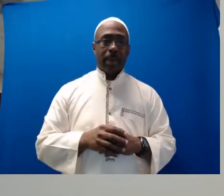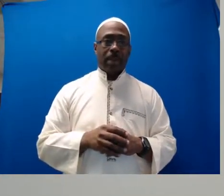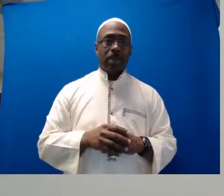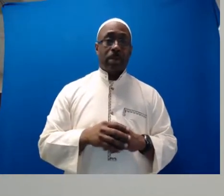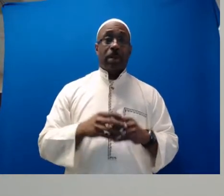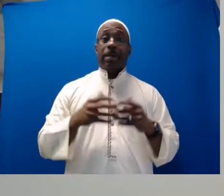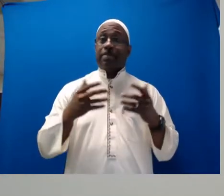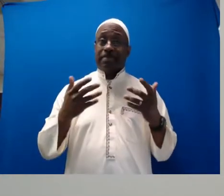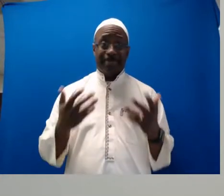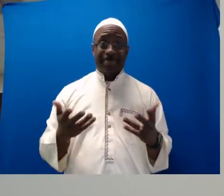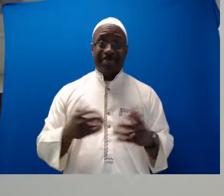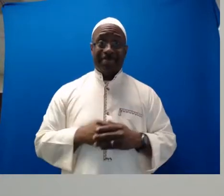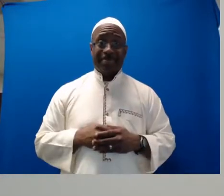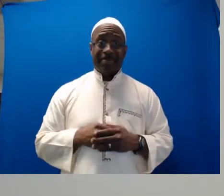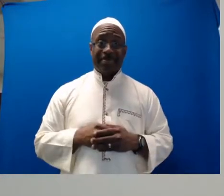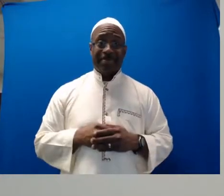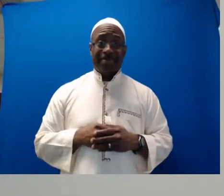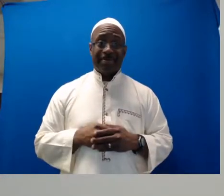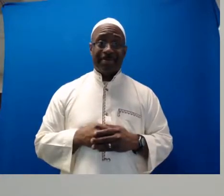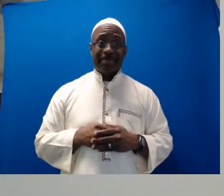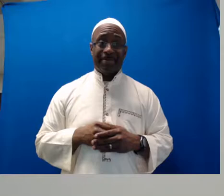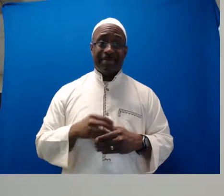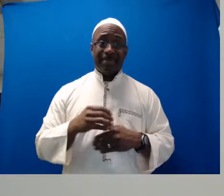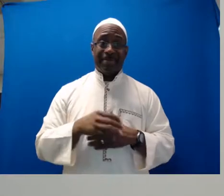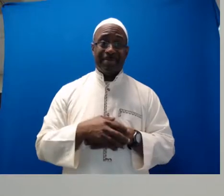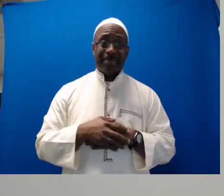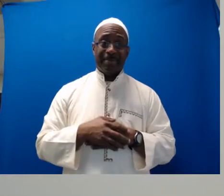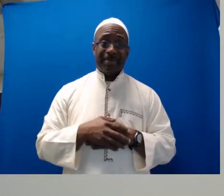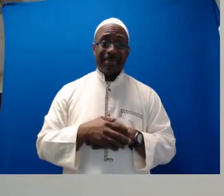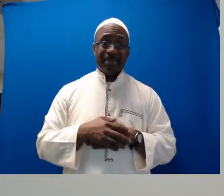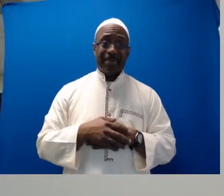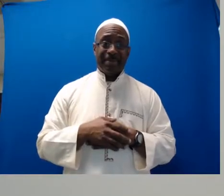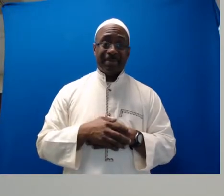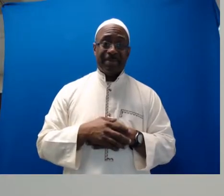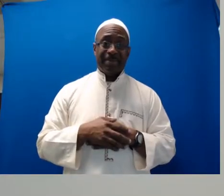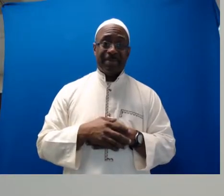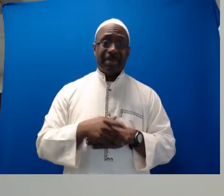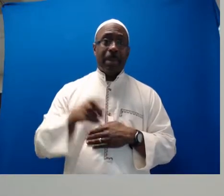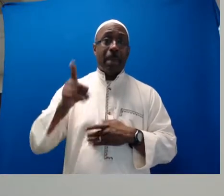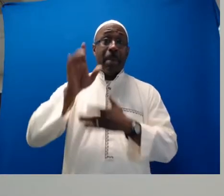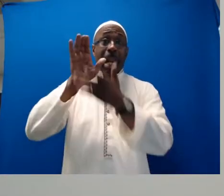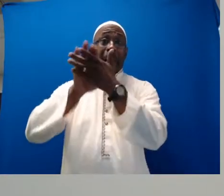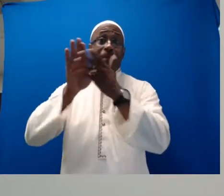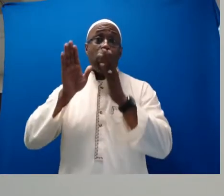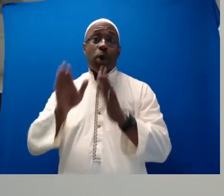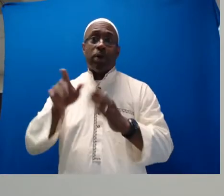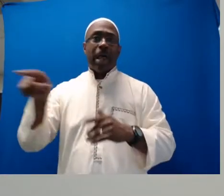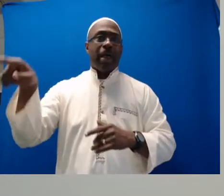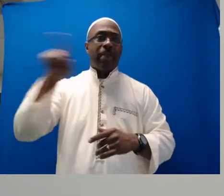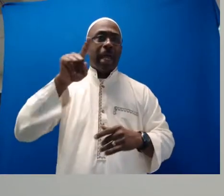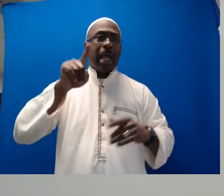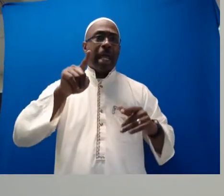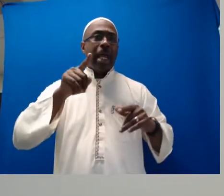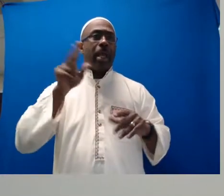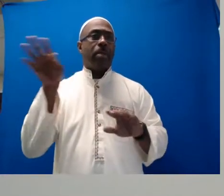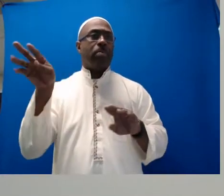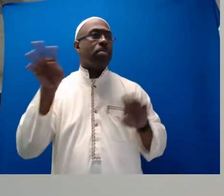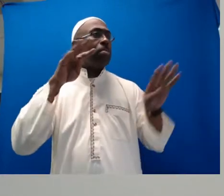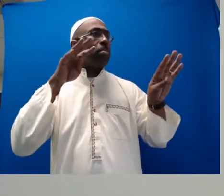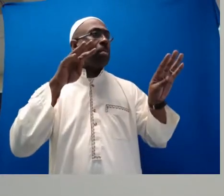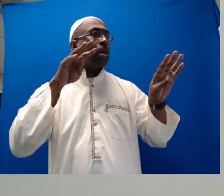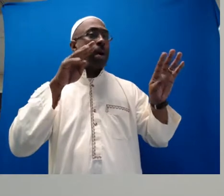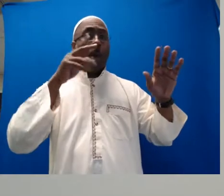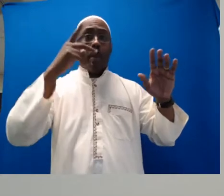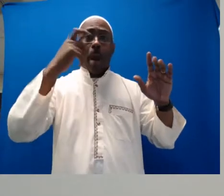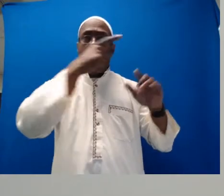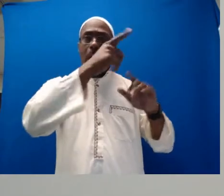So, the believers, they hear the adhan and they're coming to the masjid, or